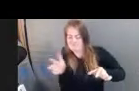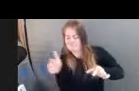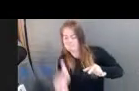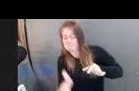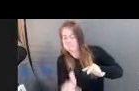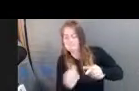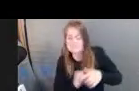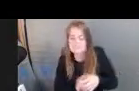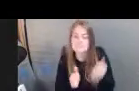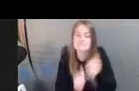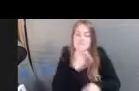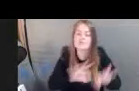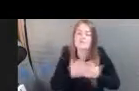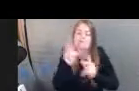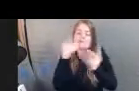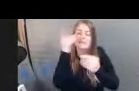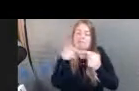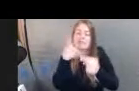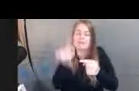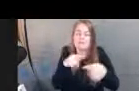of how you're laying out your space.